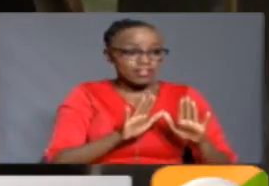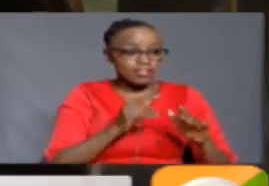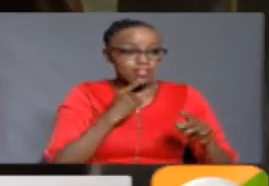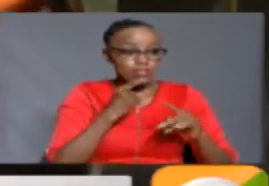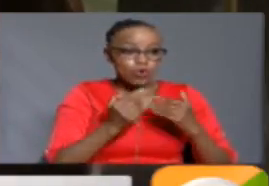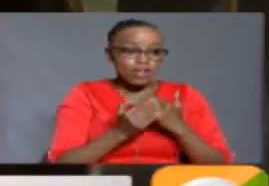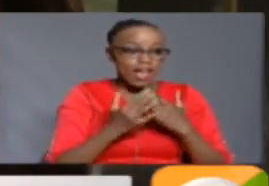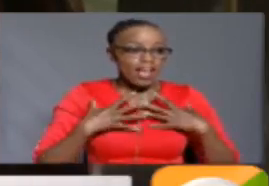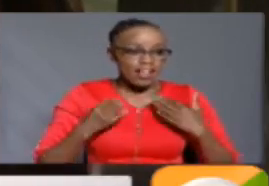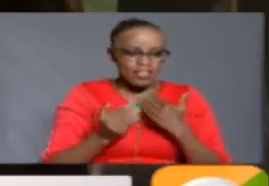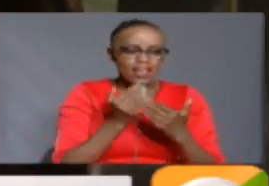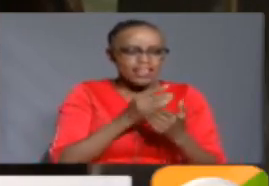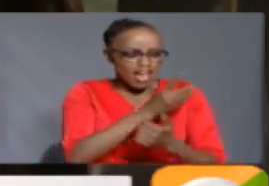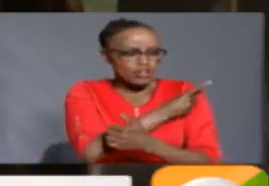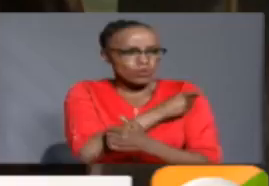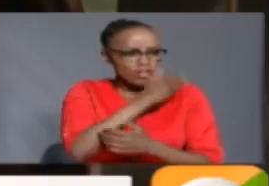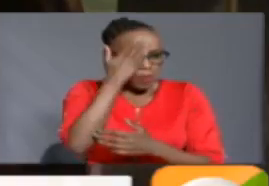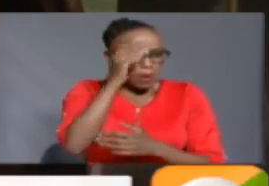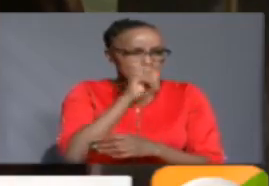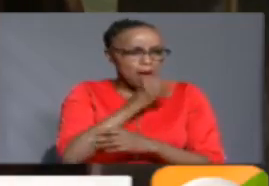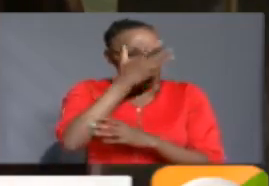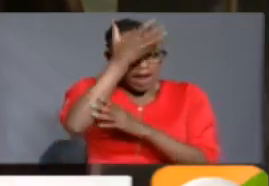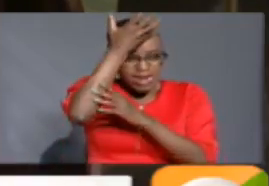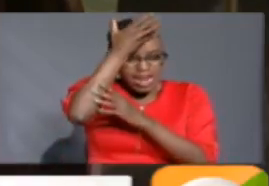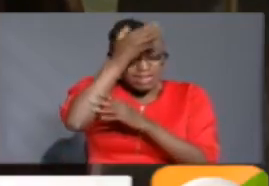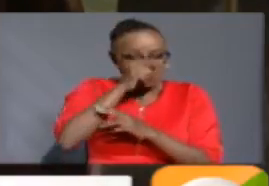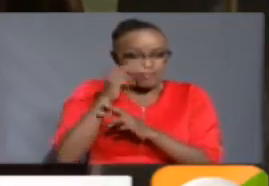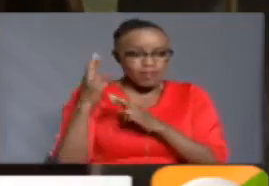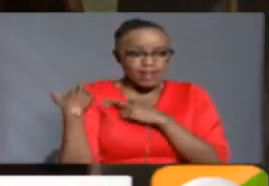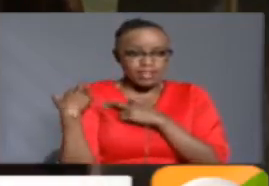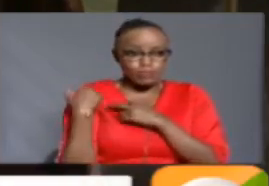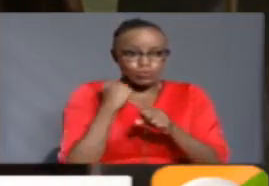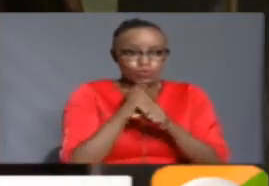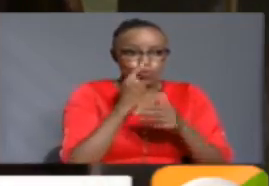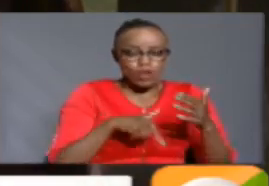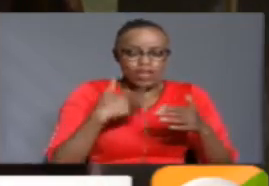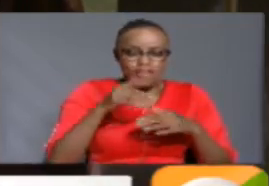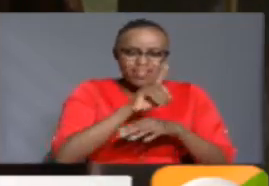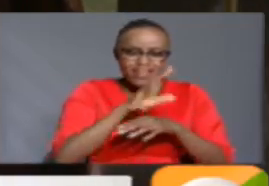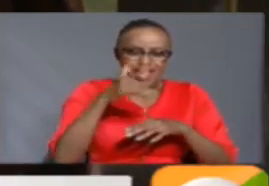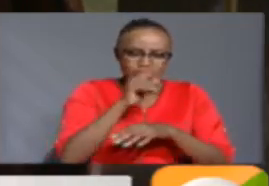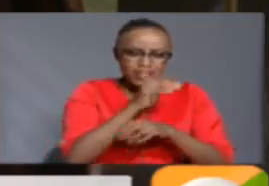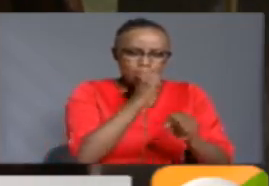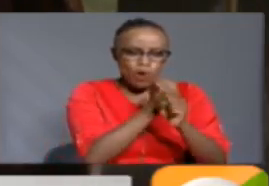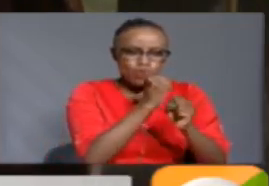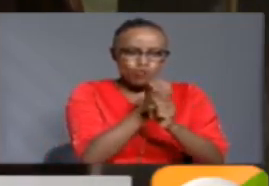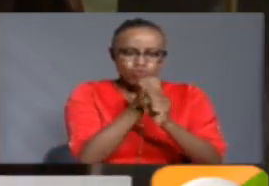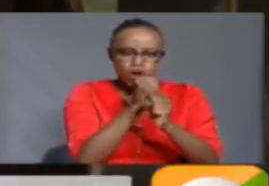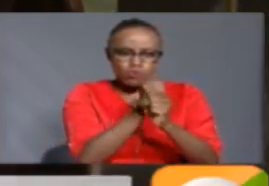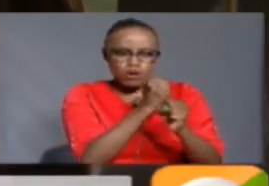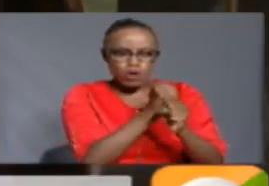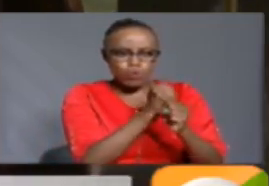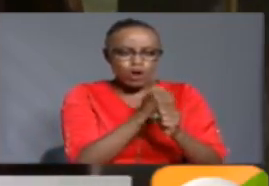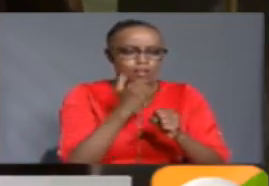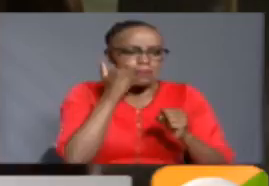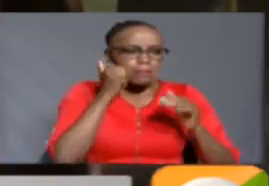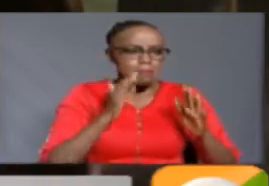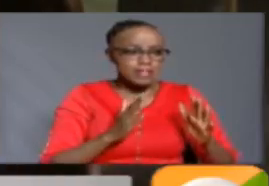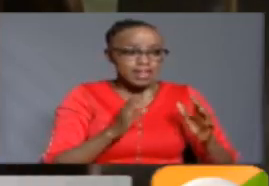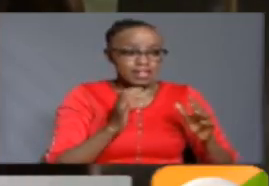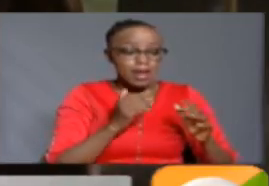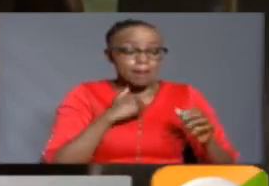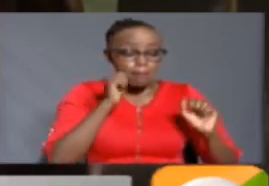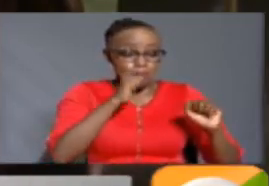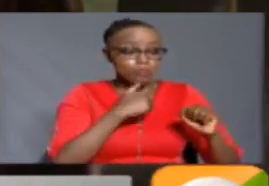of healthcare, and all doctors know that, because nurses are the ones who do the day-to-day work with patients. You can